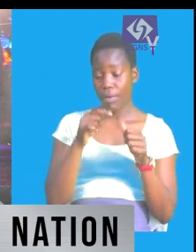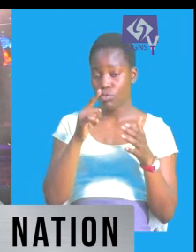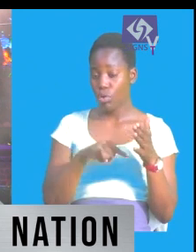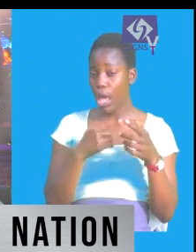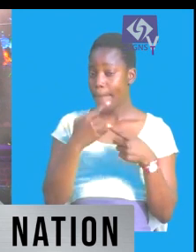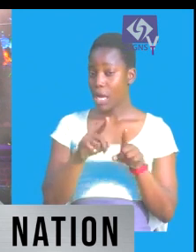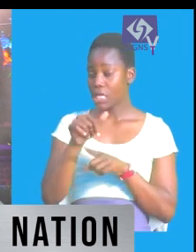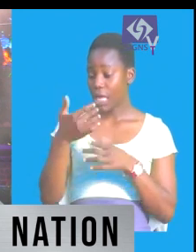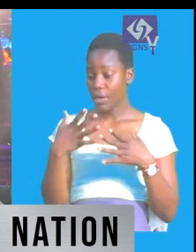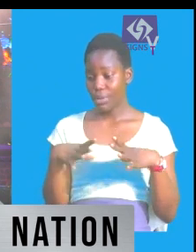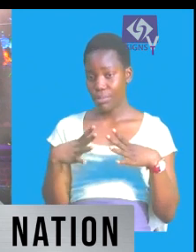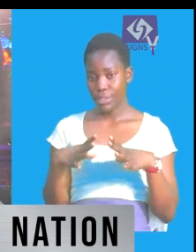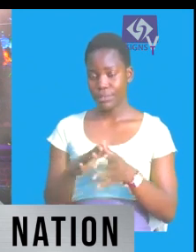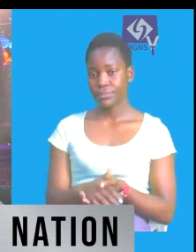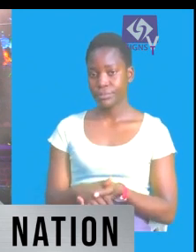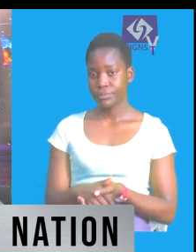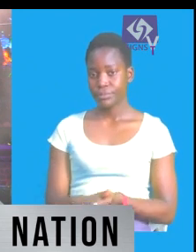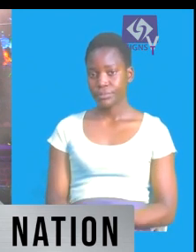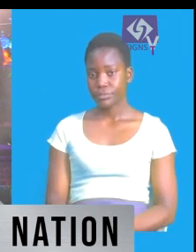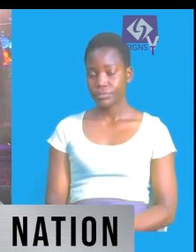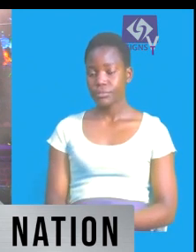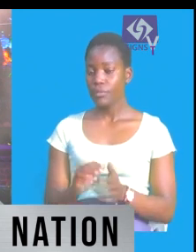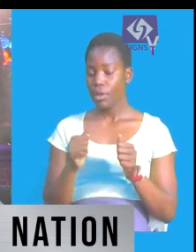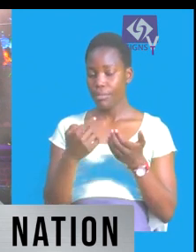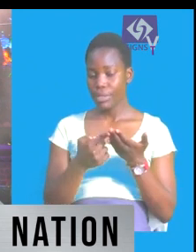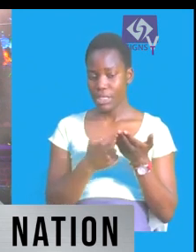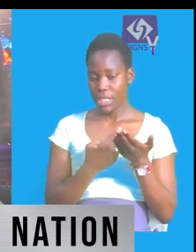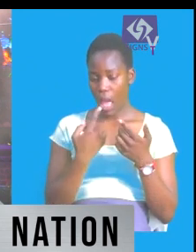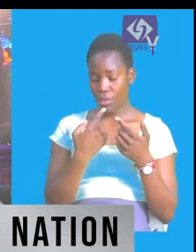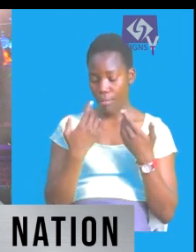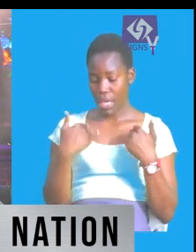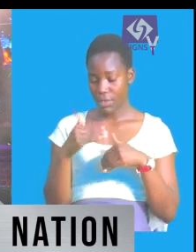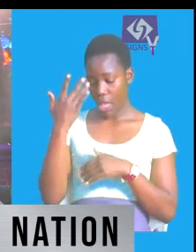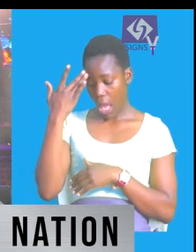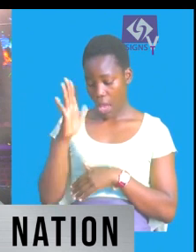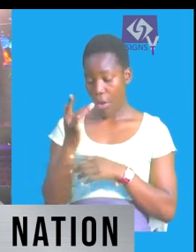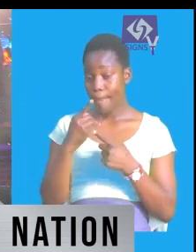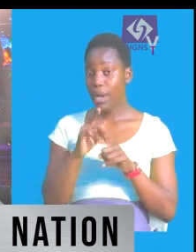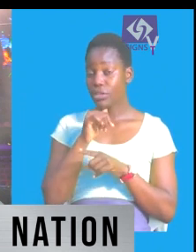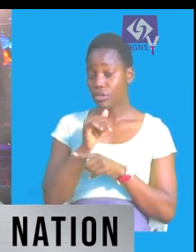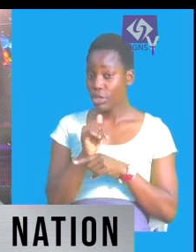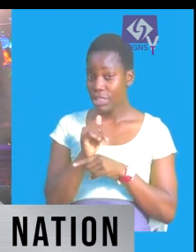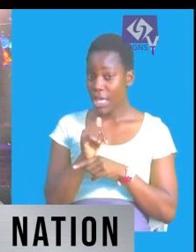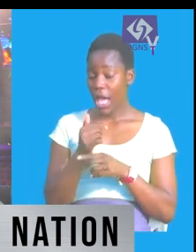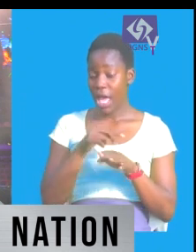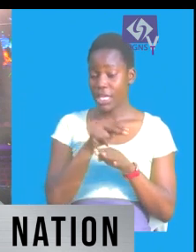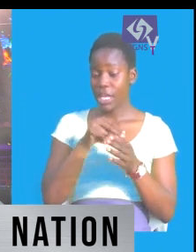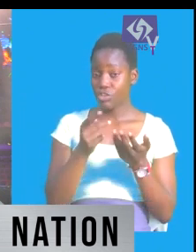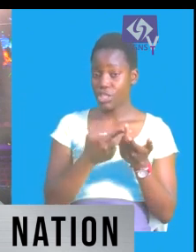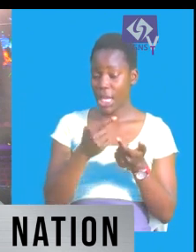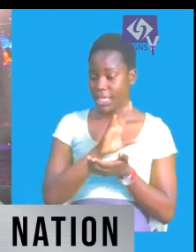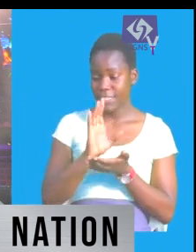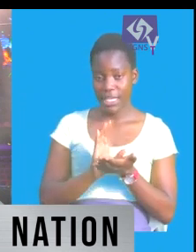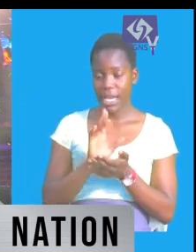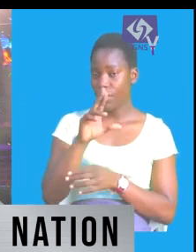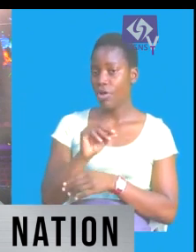people, or it would have been discussed elsewhere, not at the National Serving Center, you know.